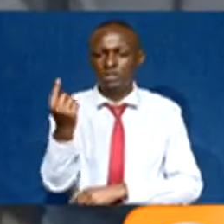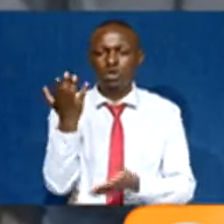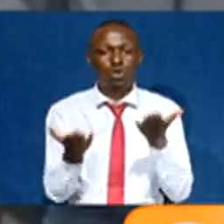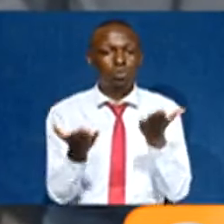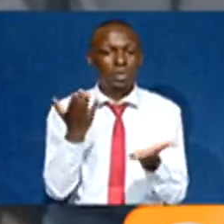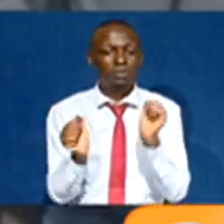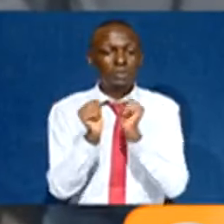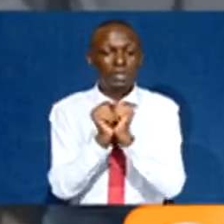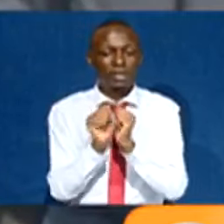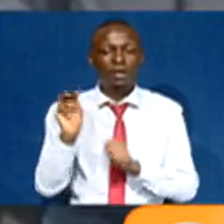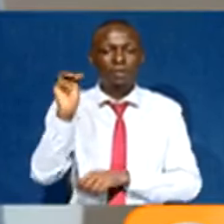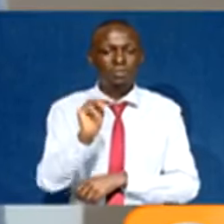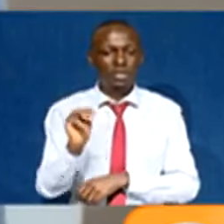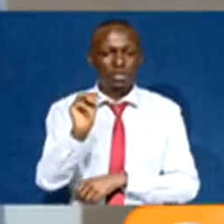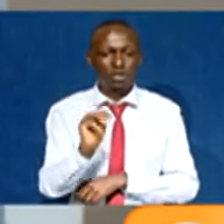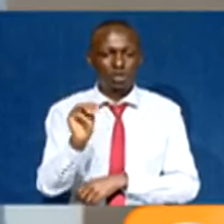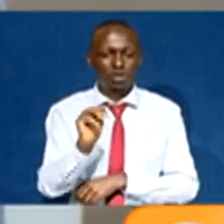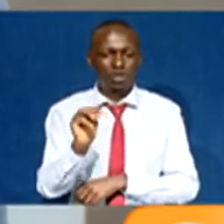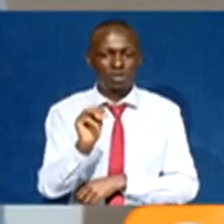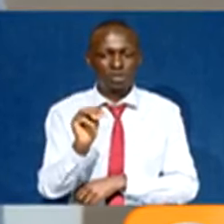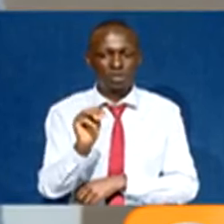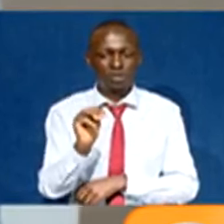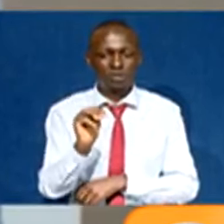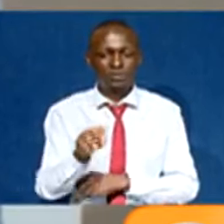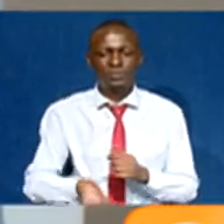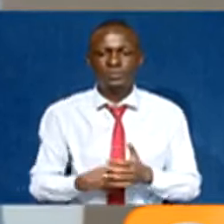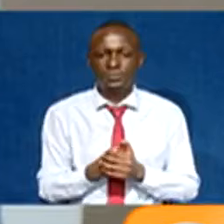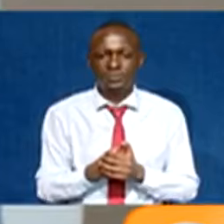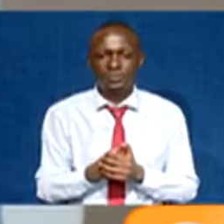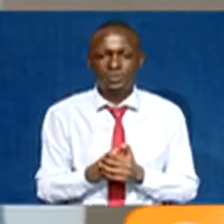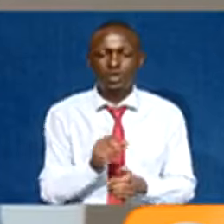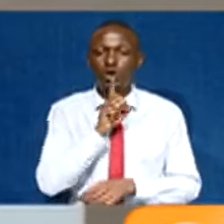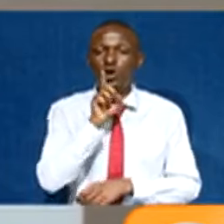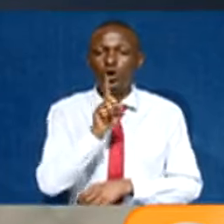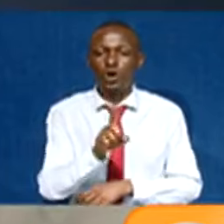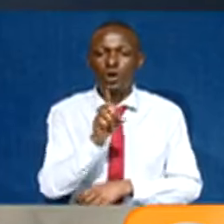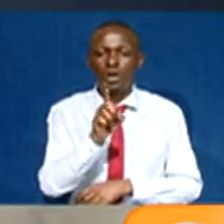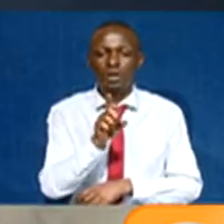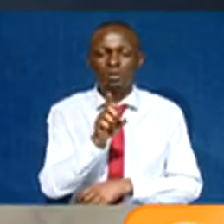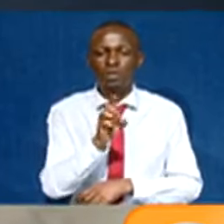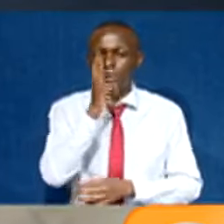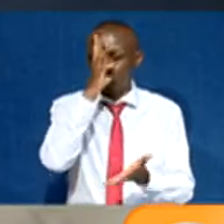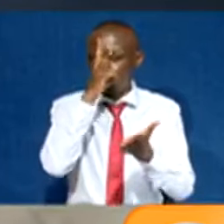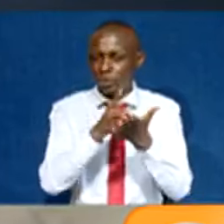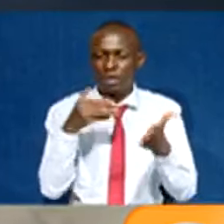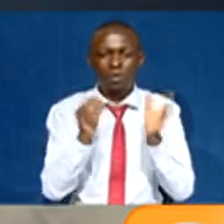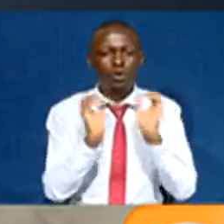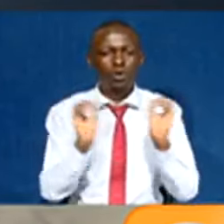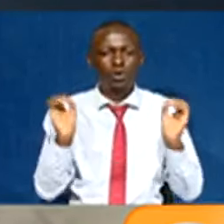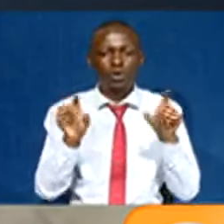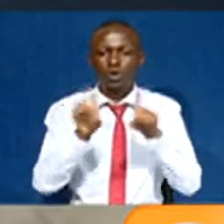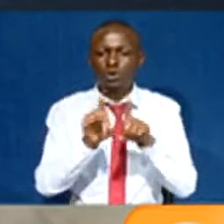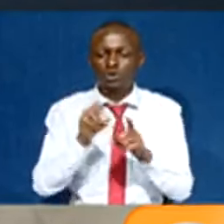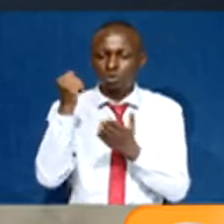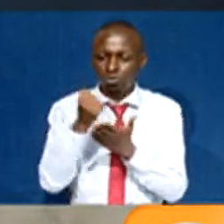bond of 10 million shillings and a surety of a similar amount. They were ordered not to interfere with witnesses and asked to deposit their